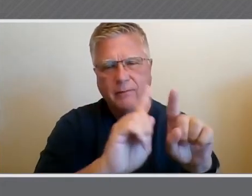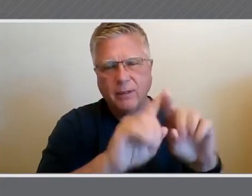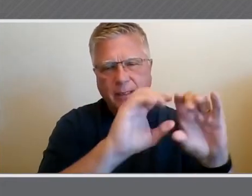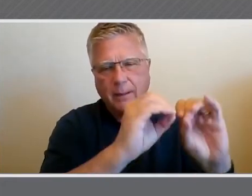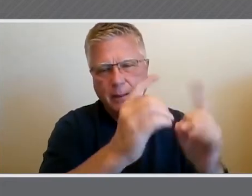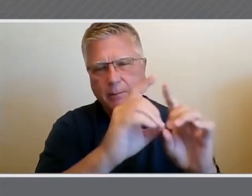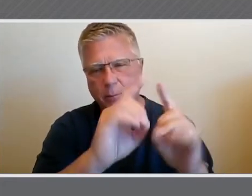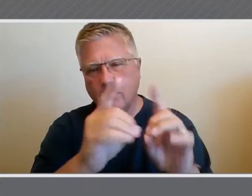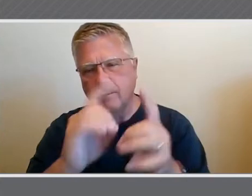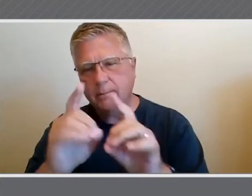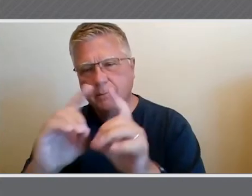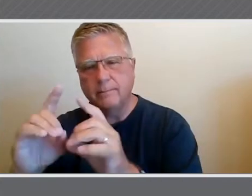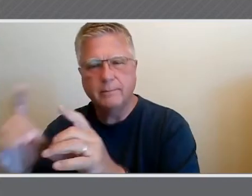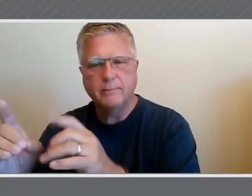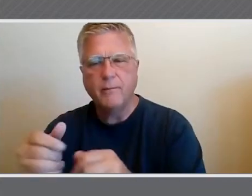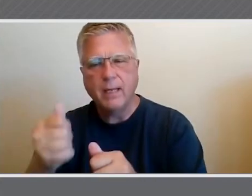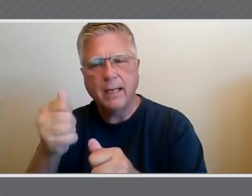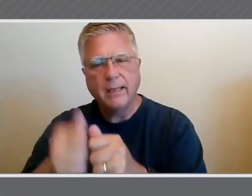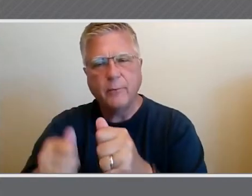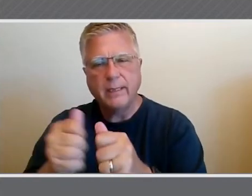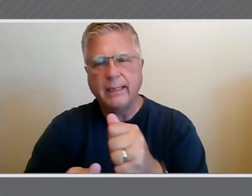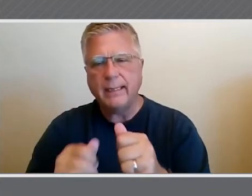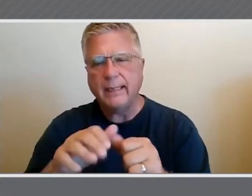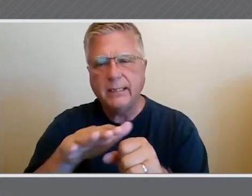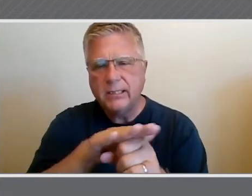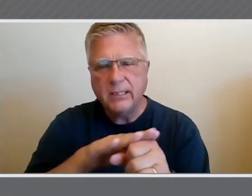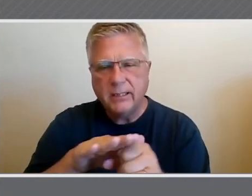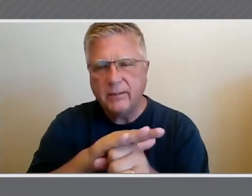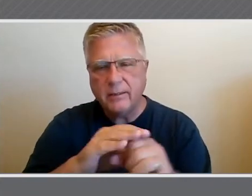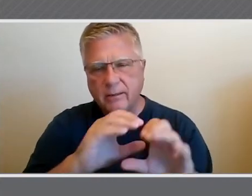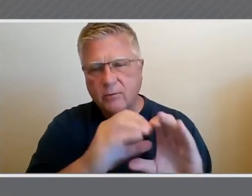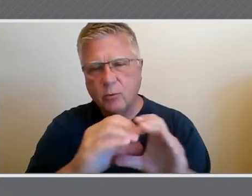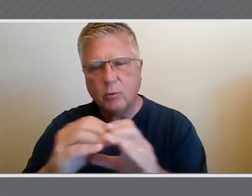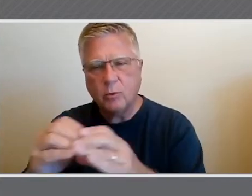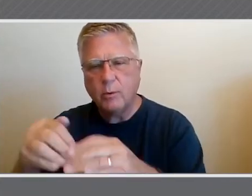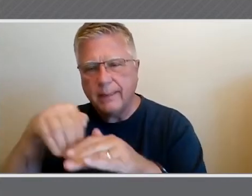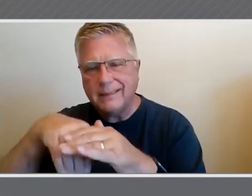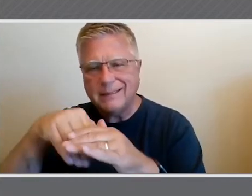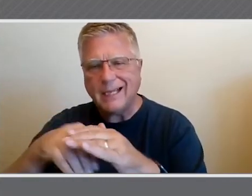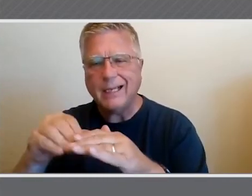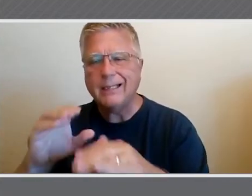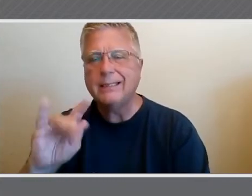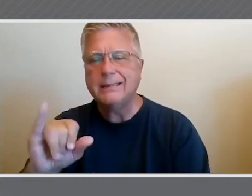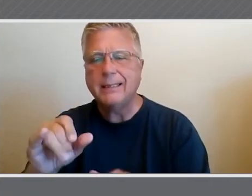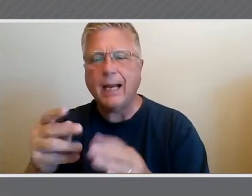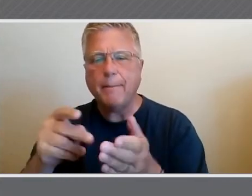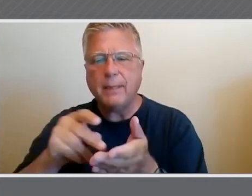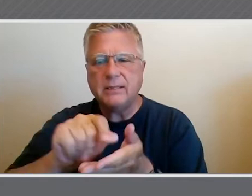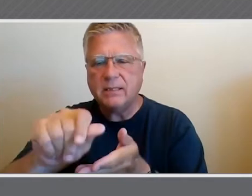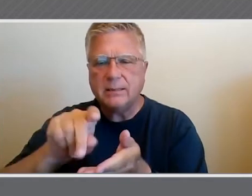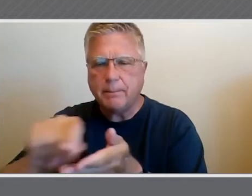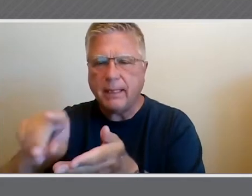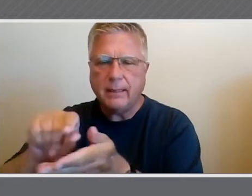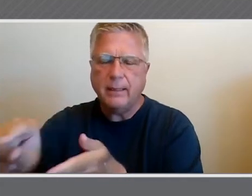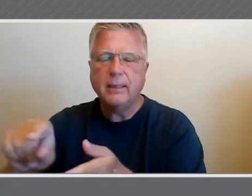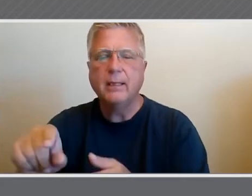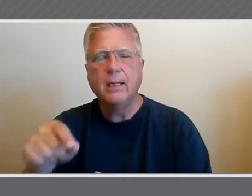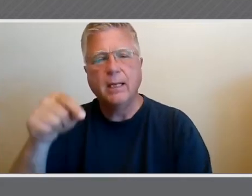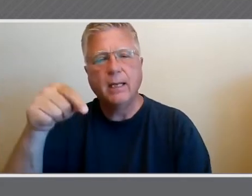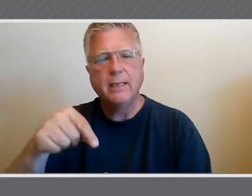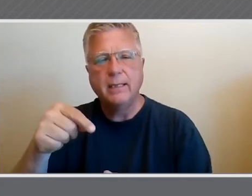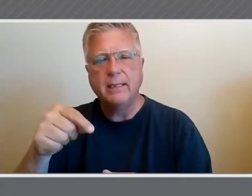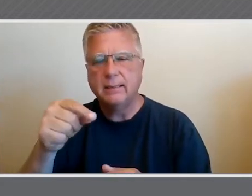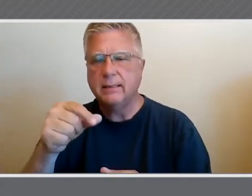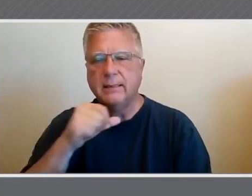at what each division within the city is spending. Note that this page does include the most